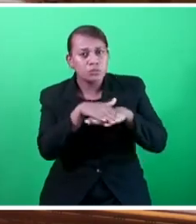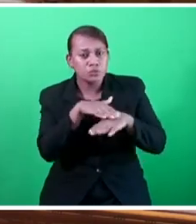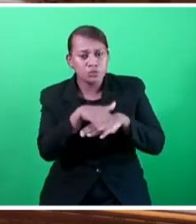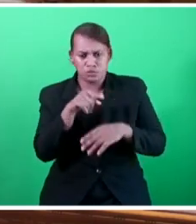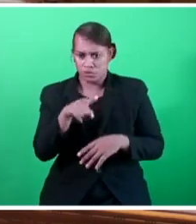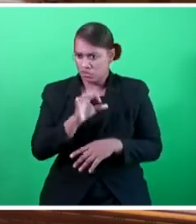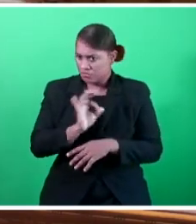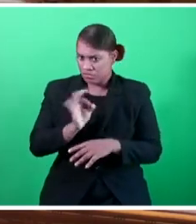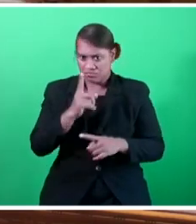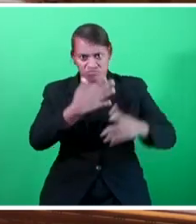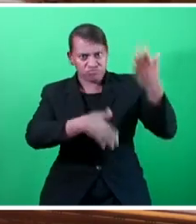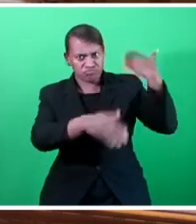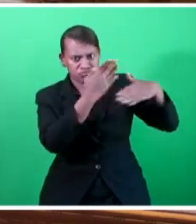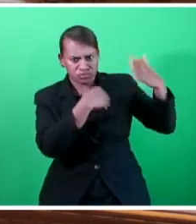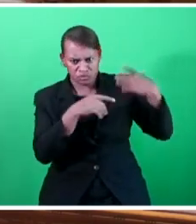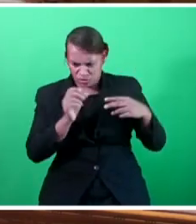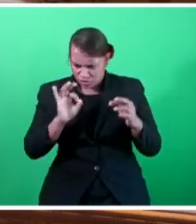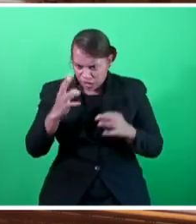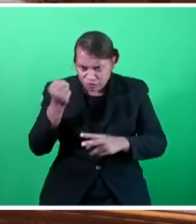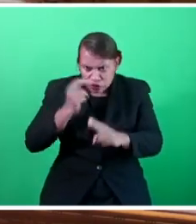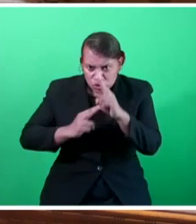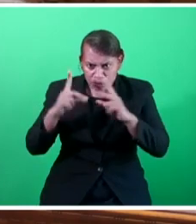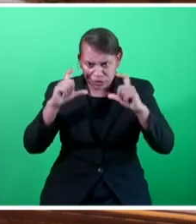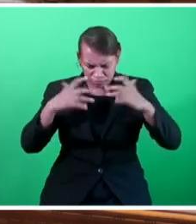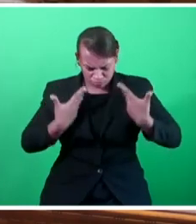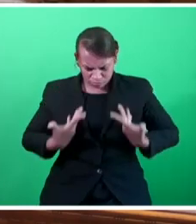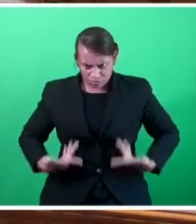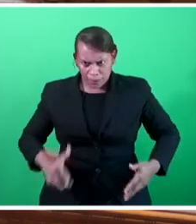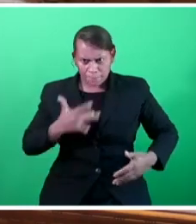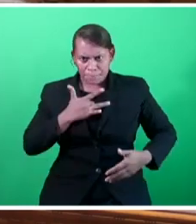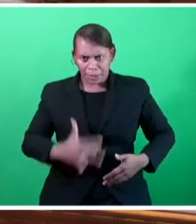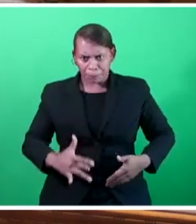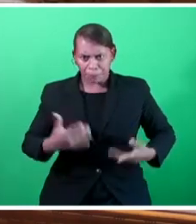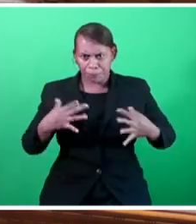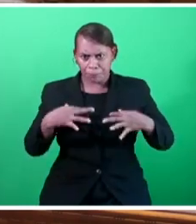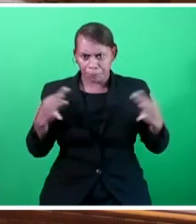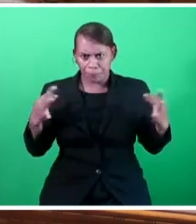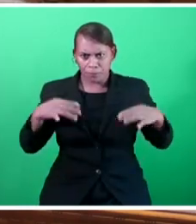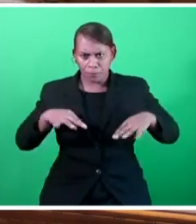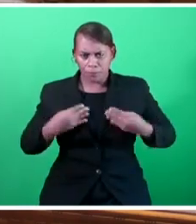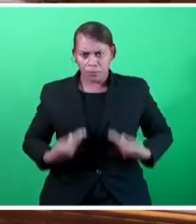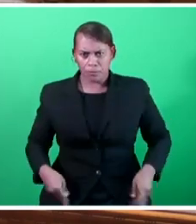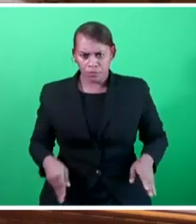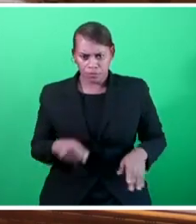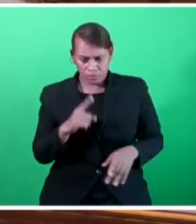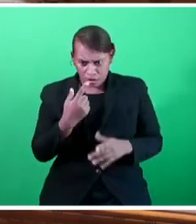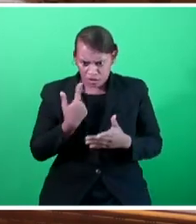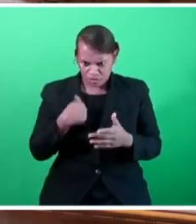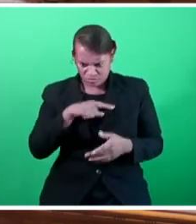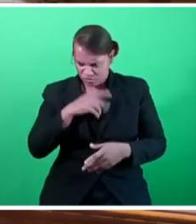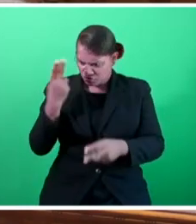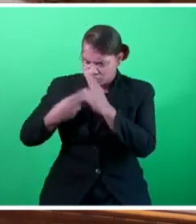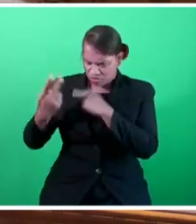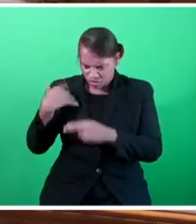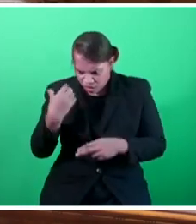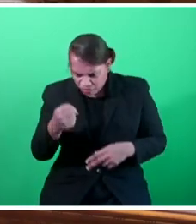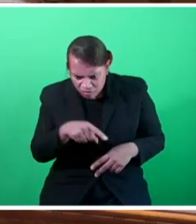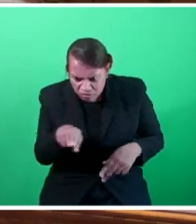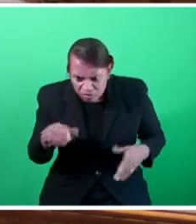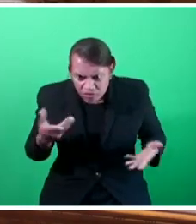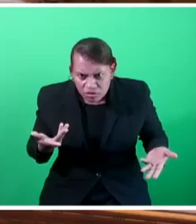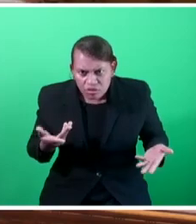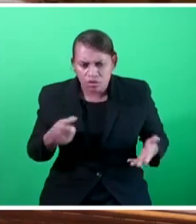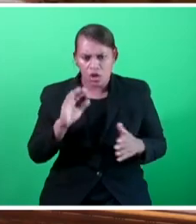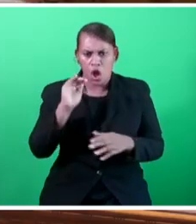women would only be wiped from our history books, but classified as illegal. Intimate photos or home videos